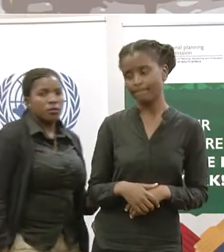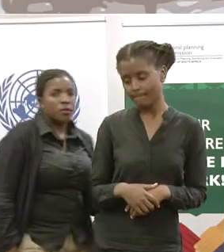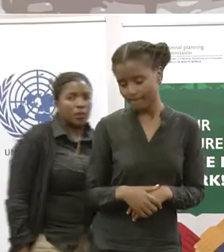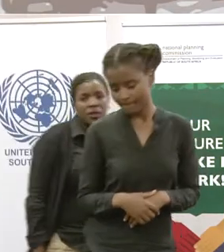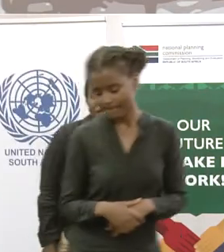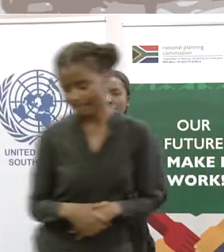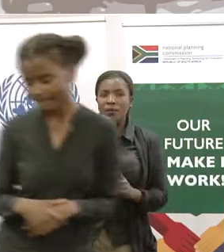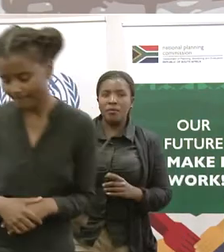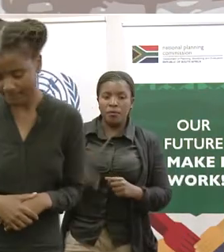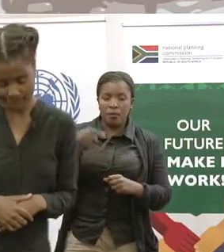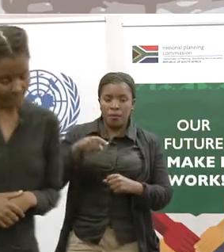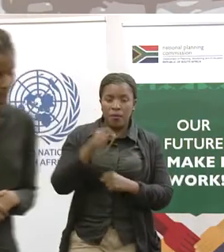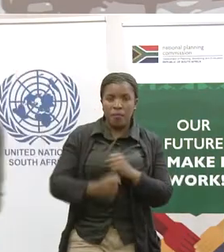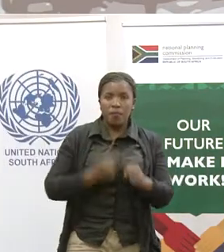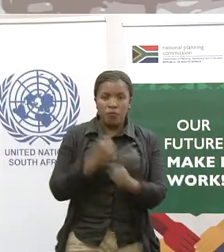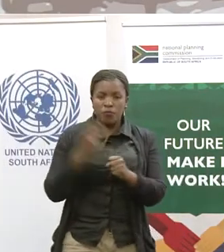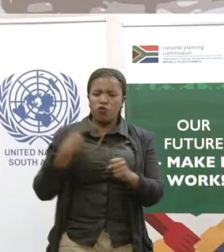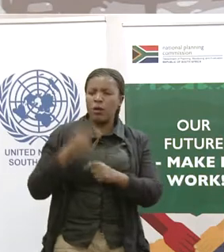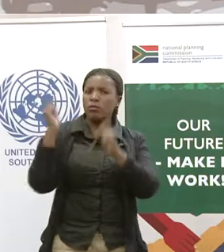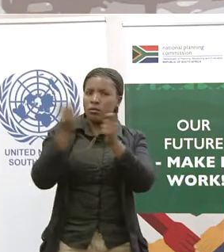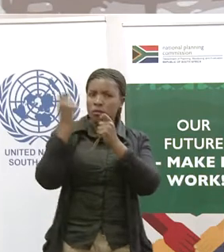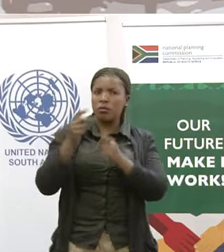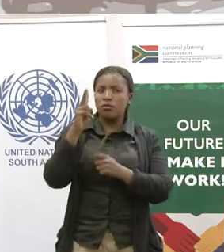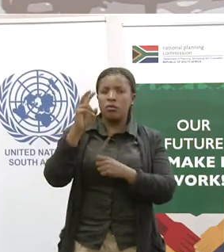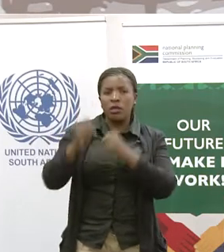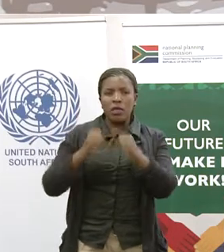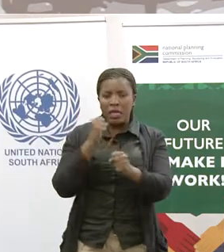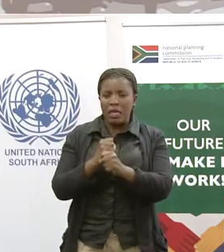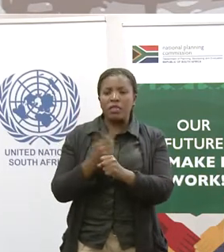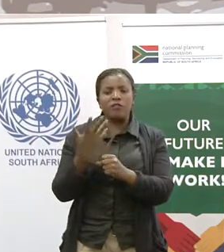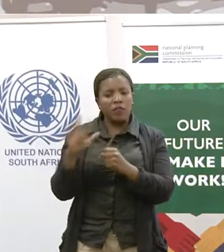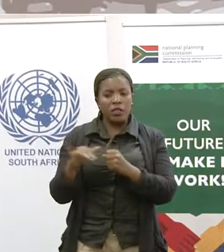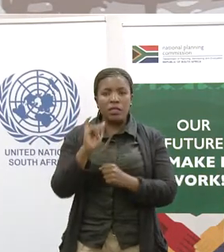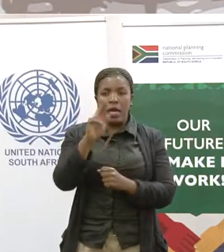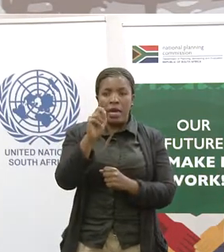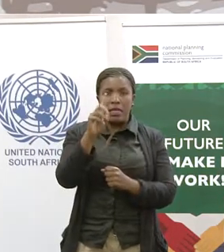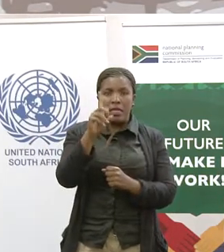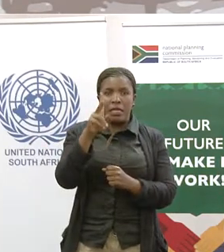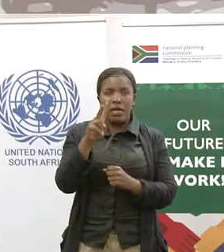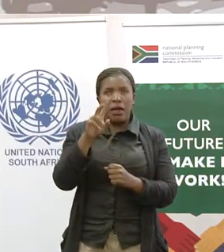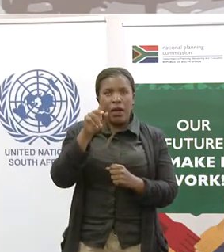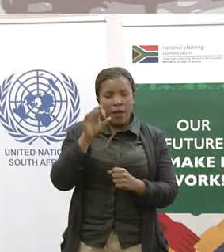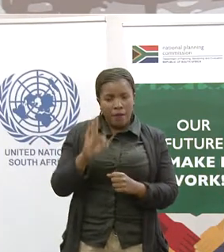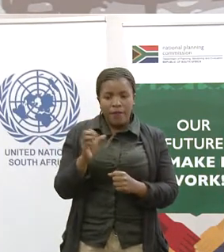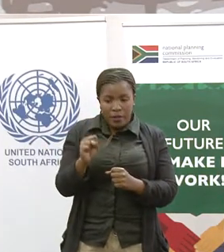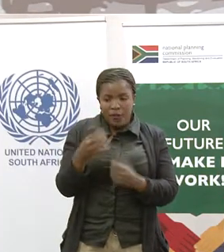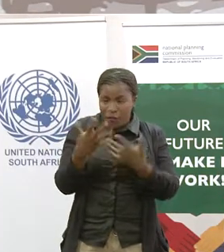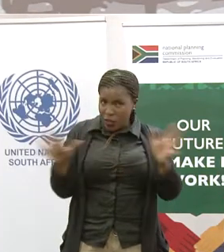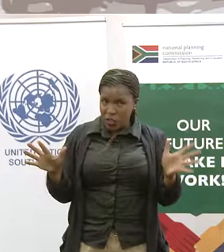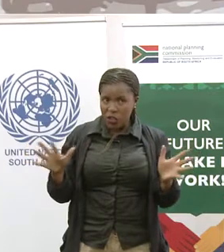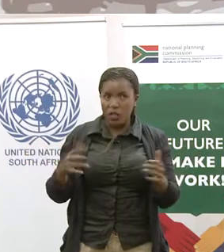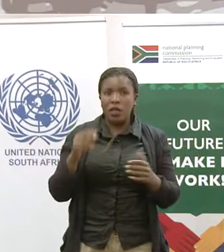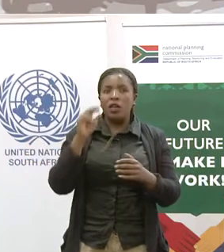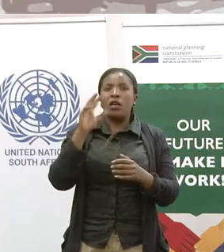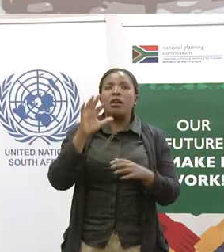So this year, we celebrate the 20th anniversary of the release of the INDS, the 10th anniversary of